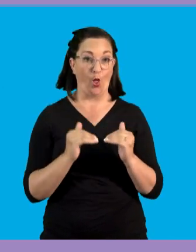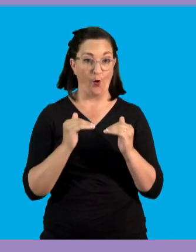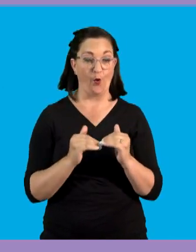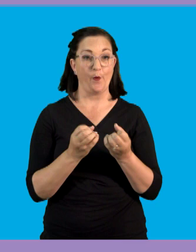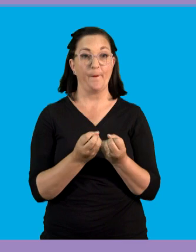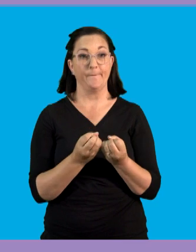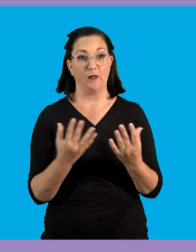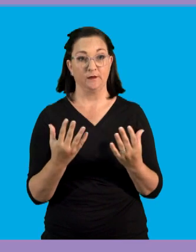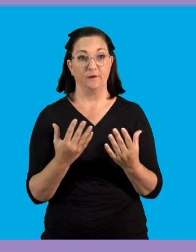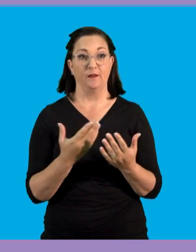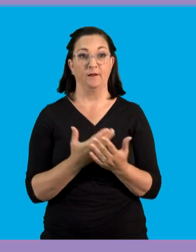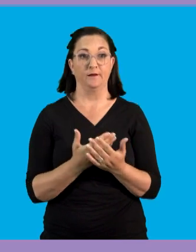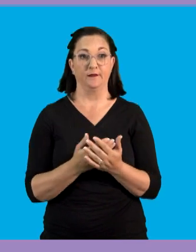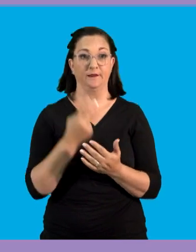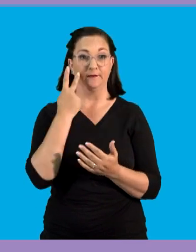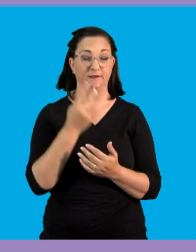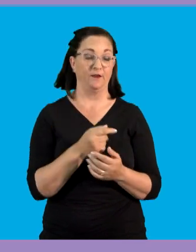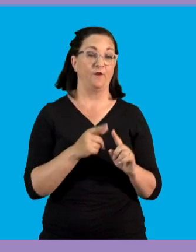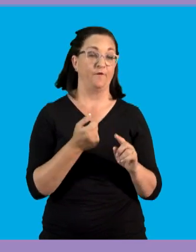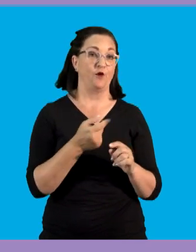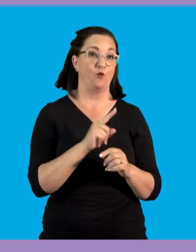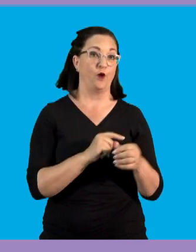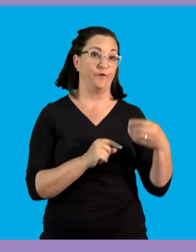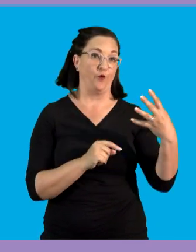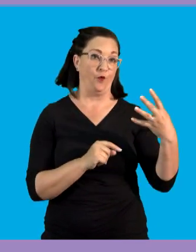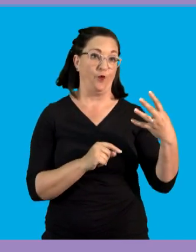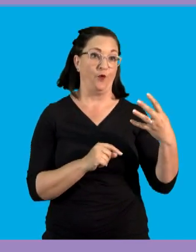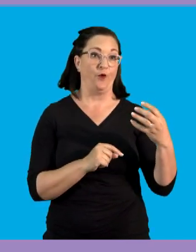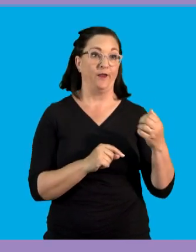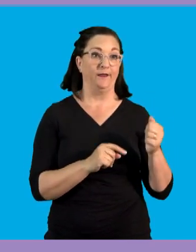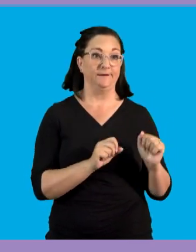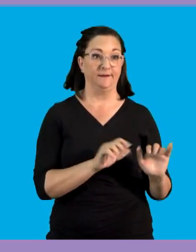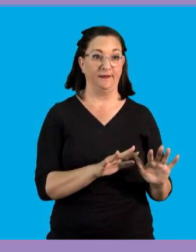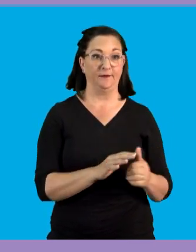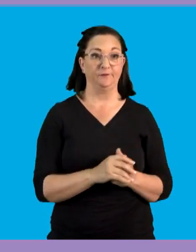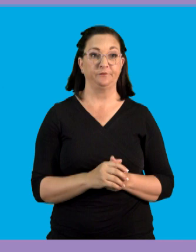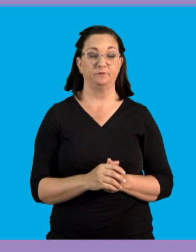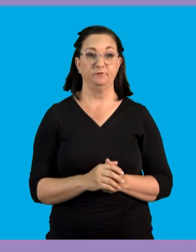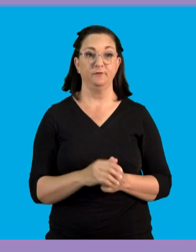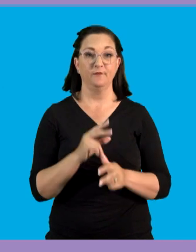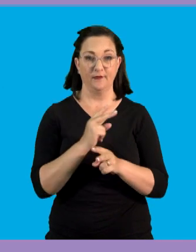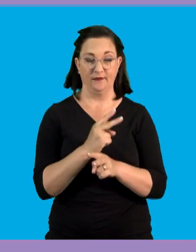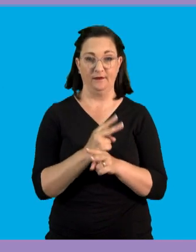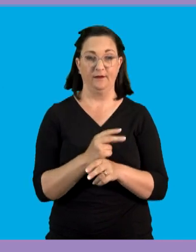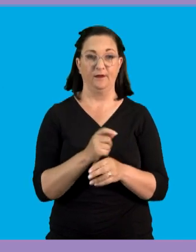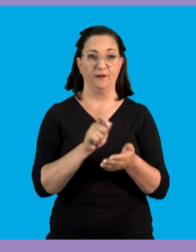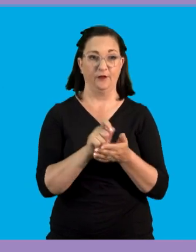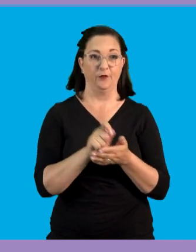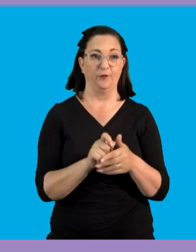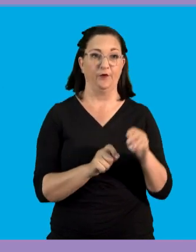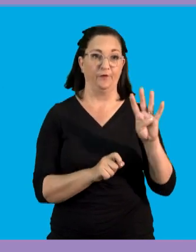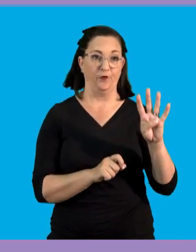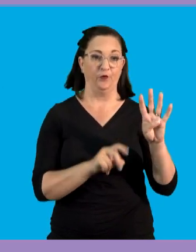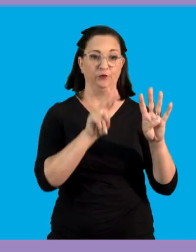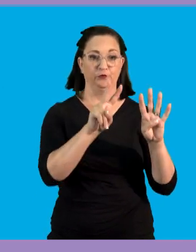the lowest common multiple between 4 and 2. Again, we're just going to write the 4 and the 2 as their